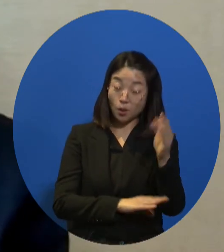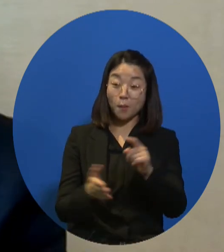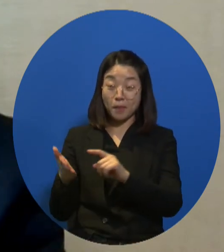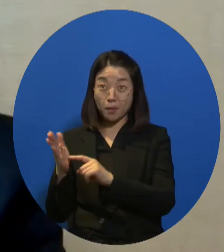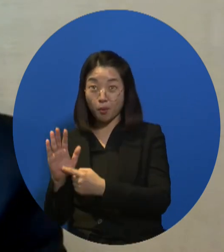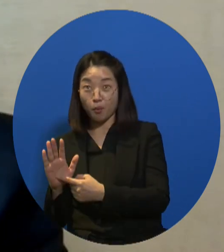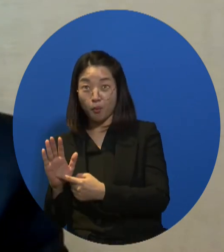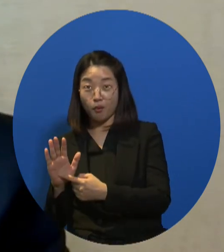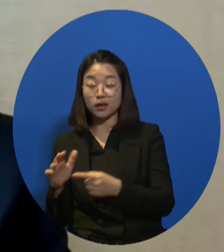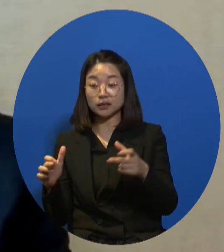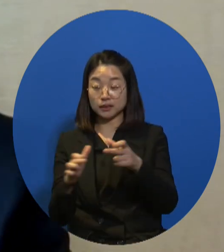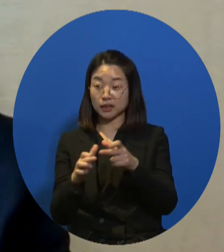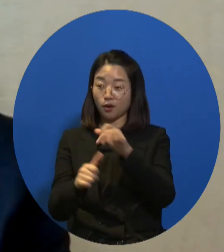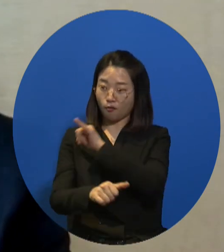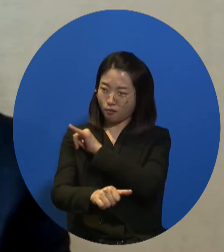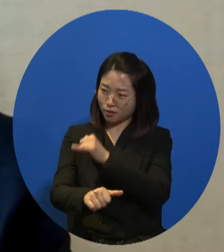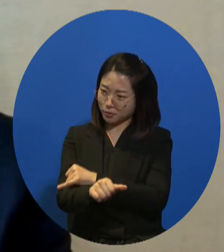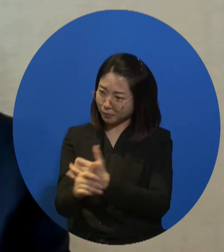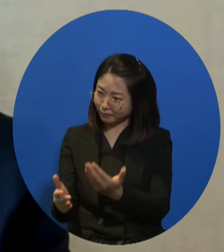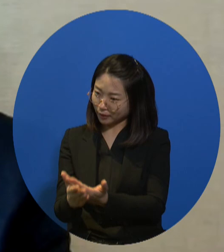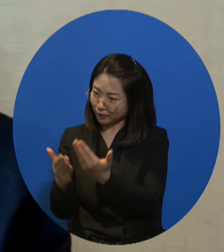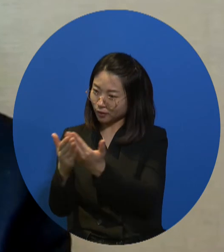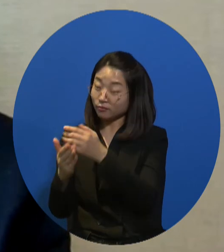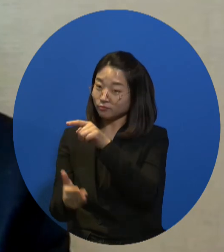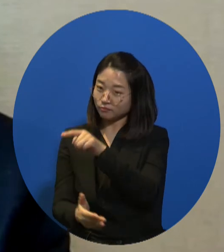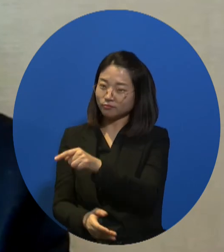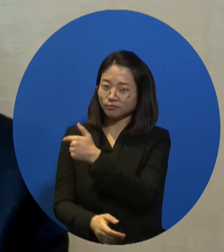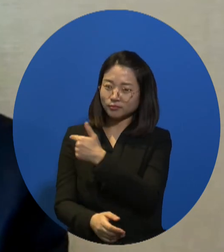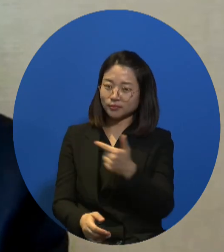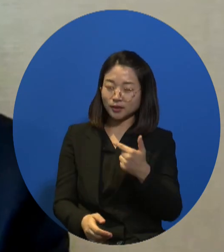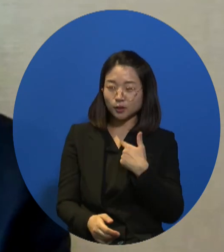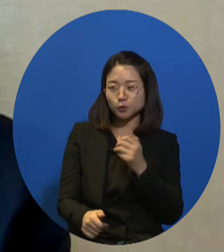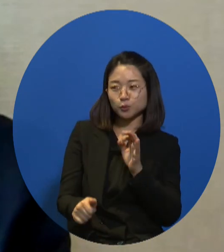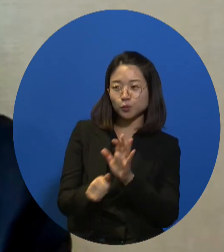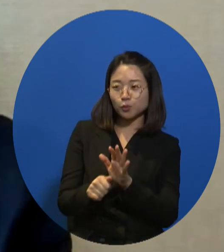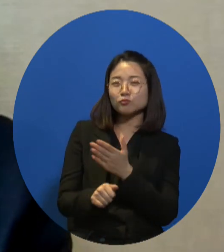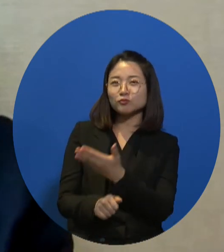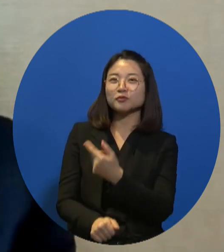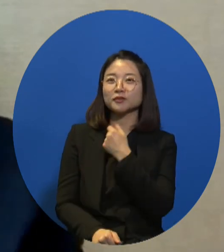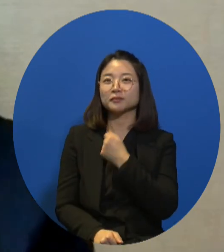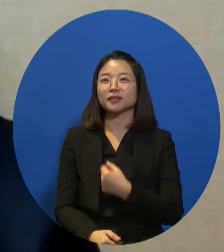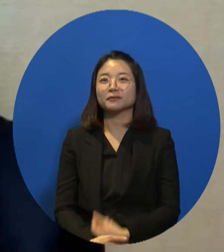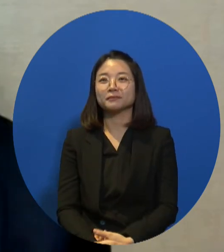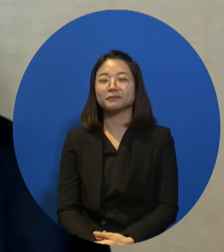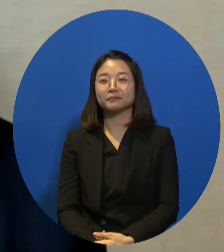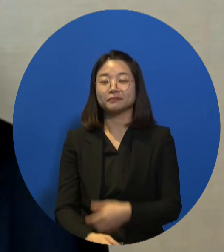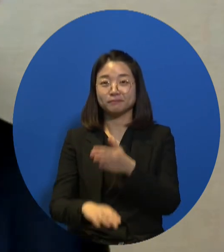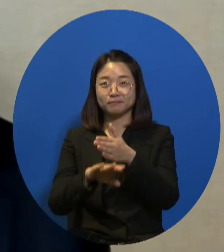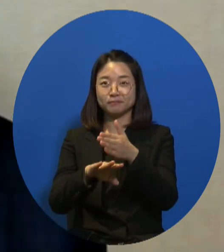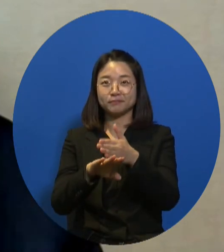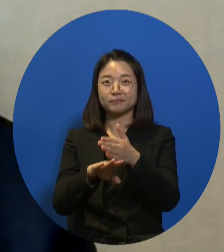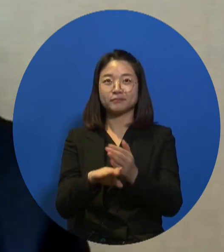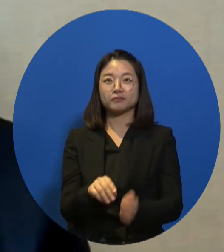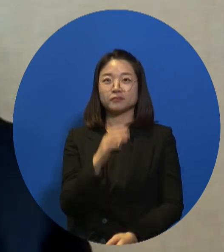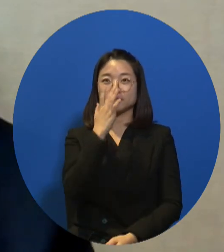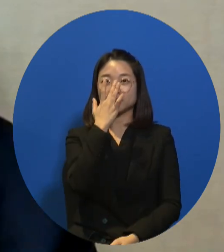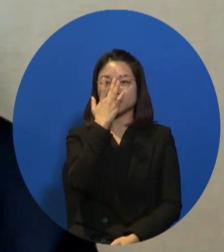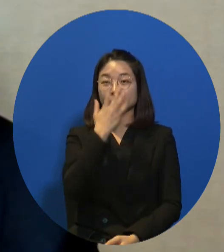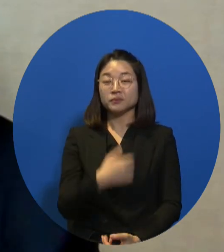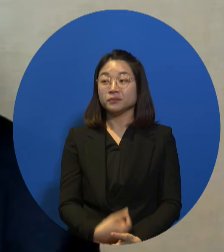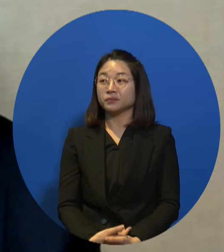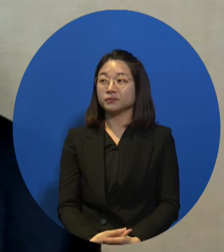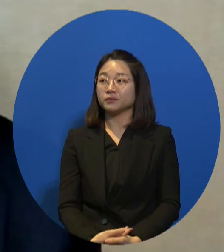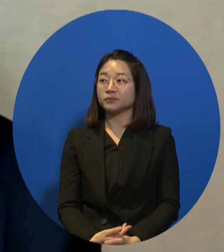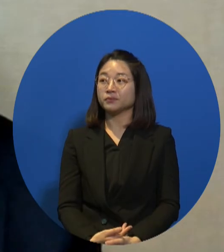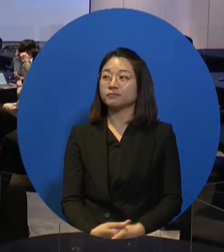I really hope that today's discussions and presentations will make meaningful contribution to advancing the rights of disabled persons.